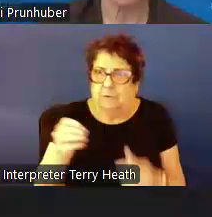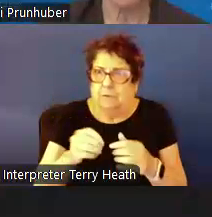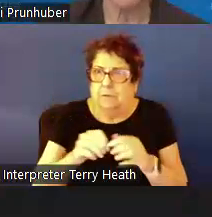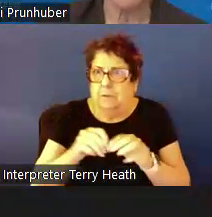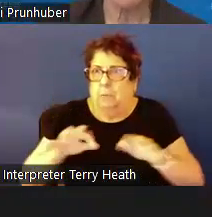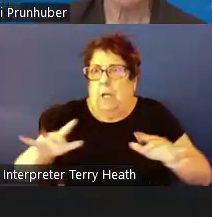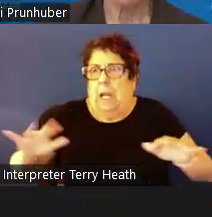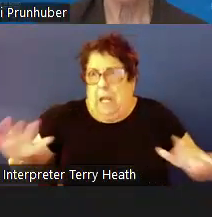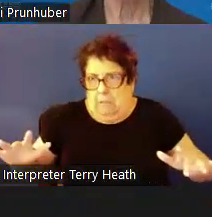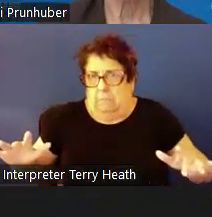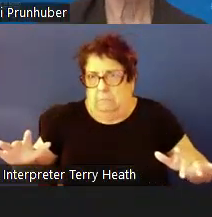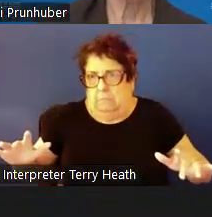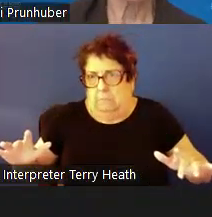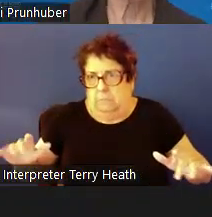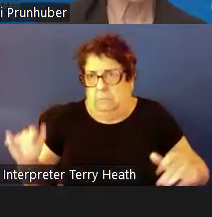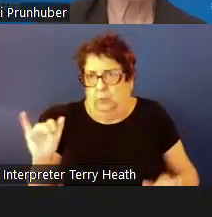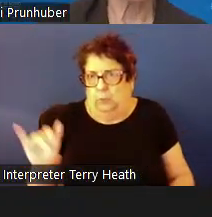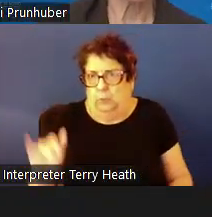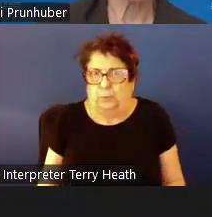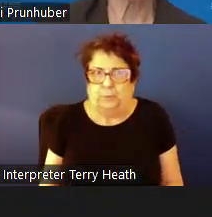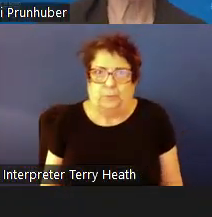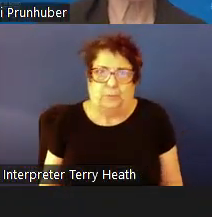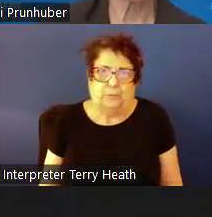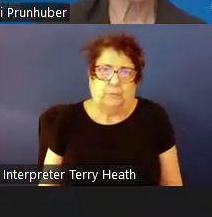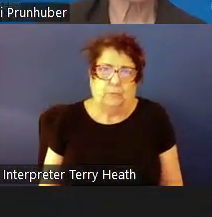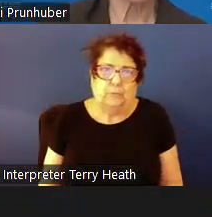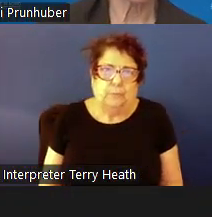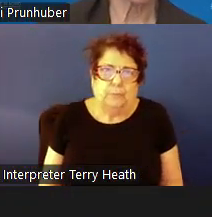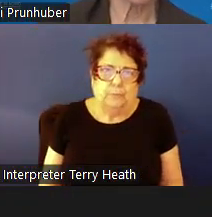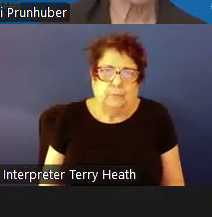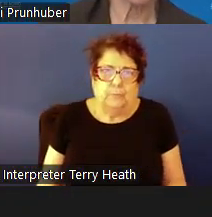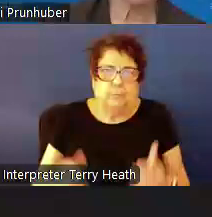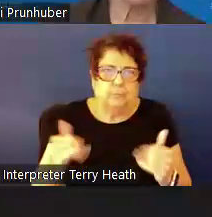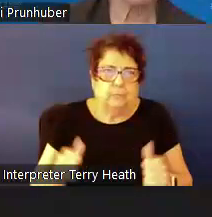metro areas. Next slide, please.